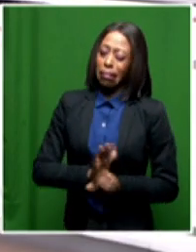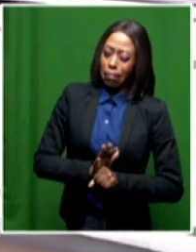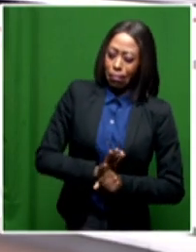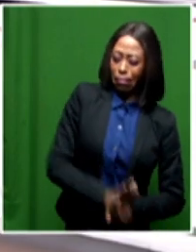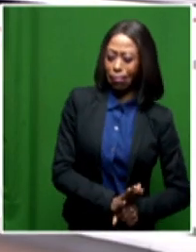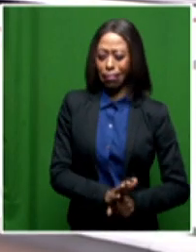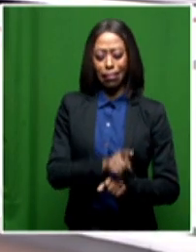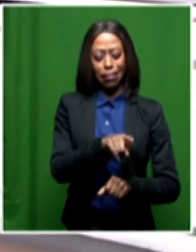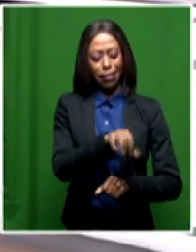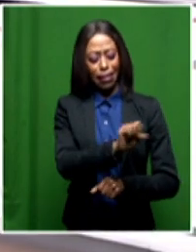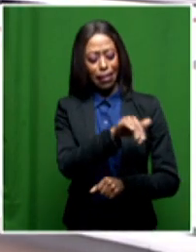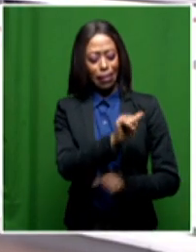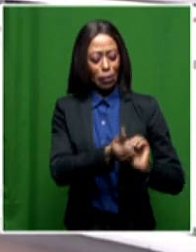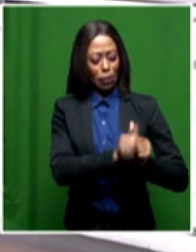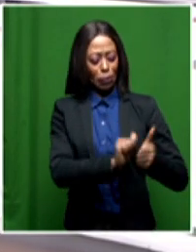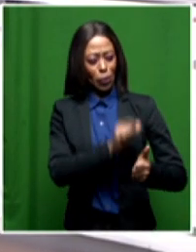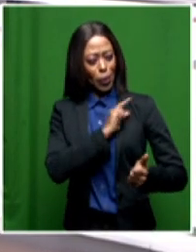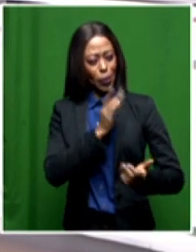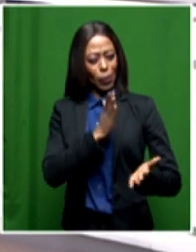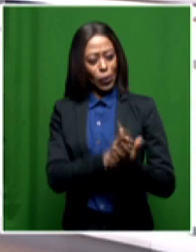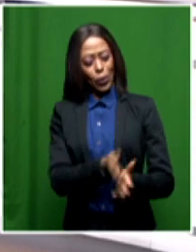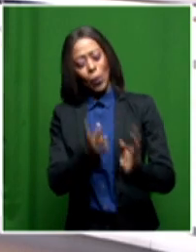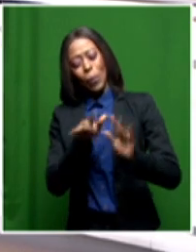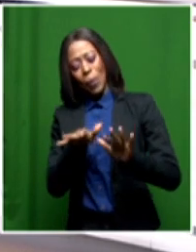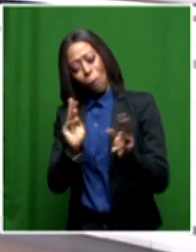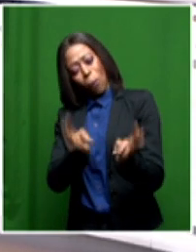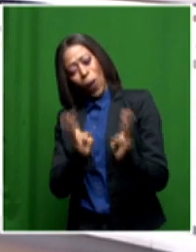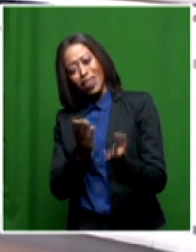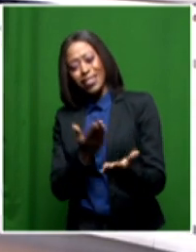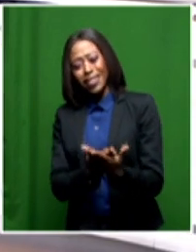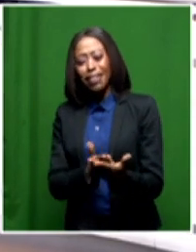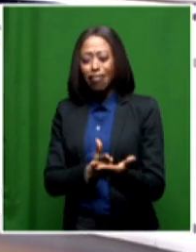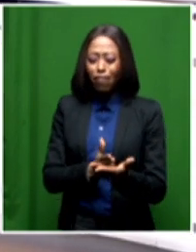though on SABC Sport to ensure that we do have the rights if that